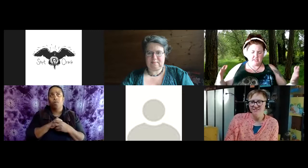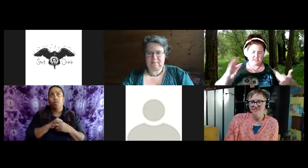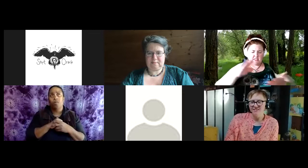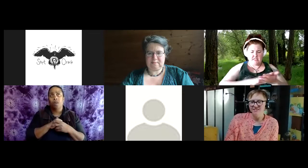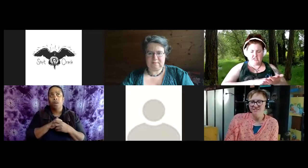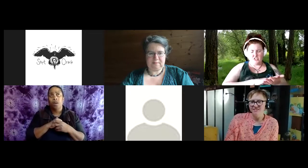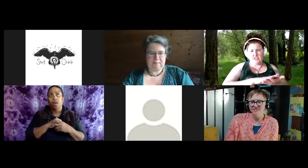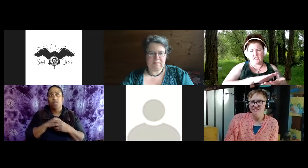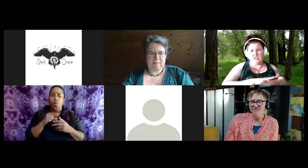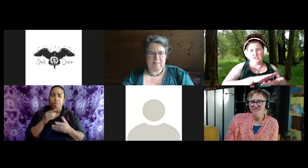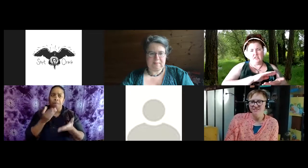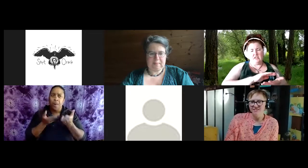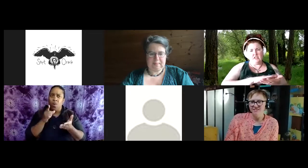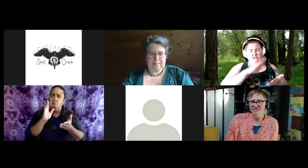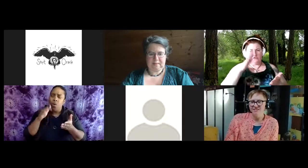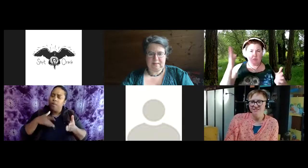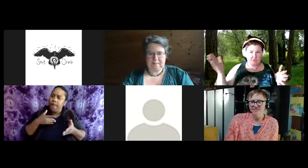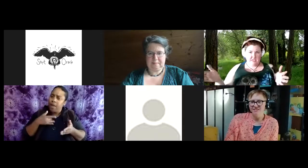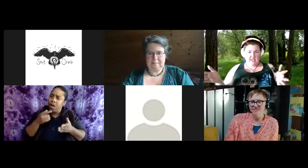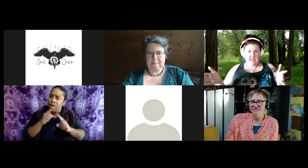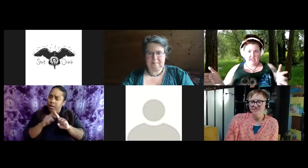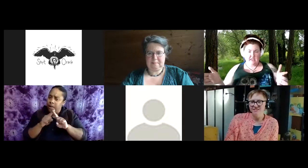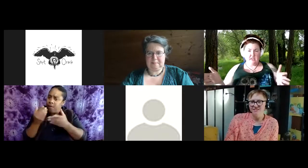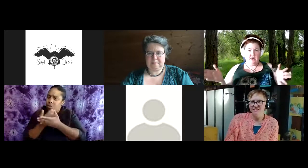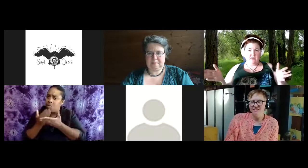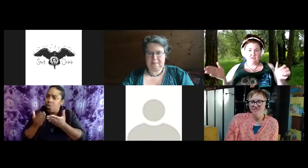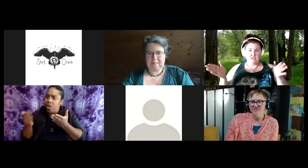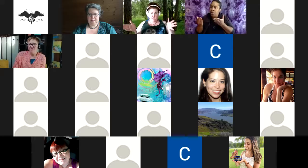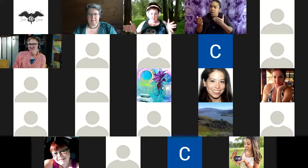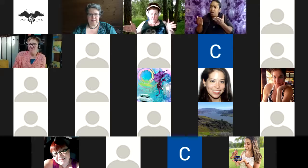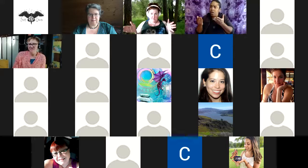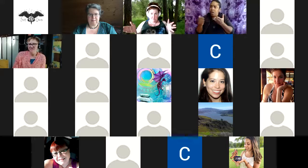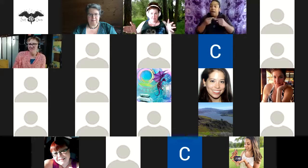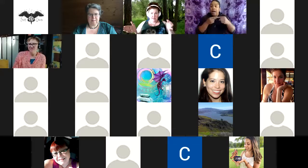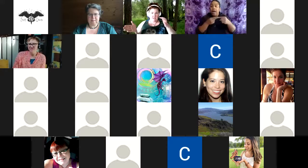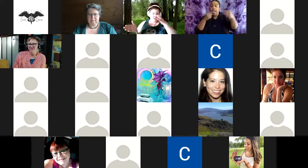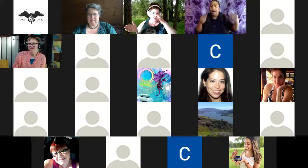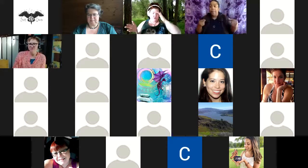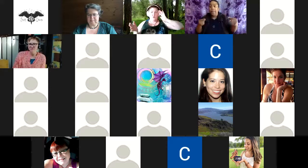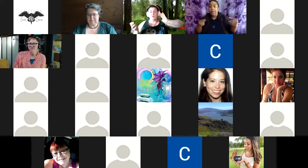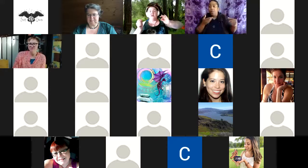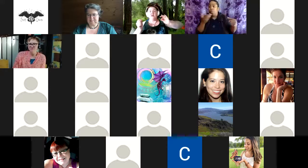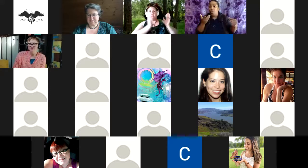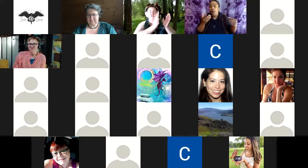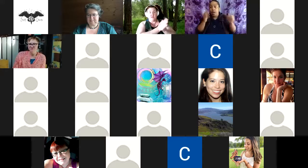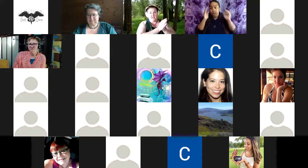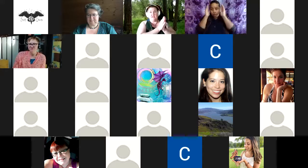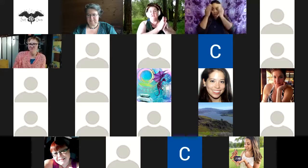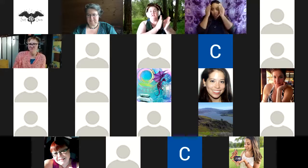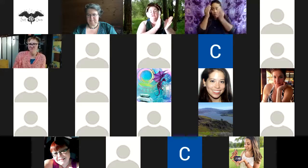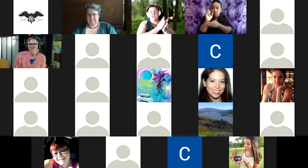may be feeling. This is actually the flip side of Samhain. So